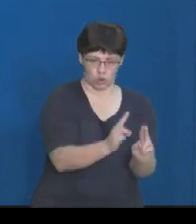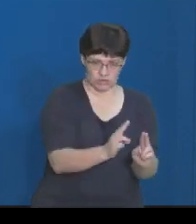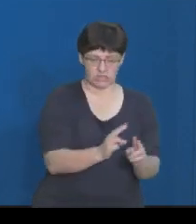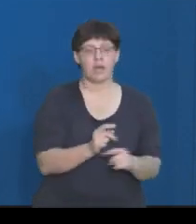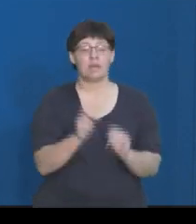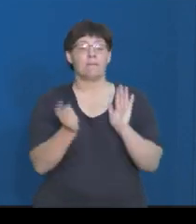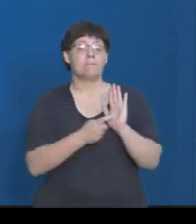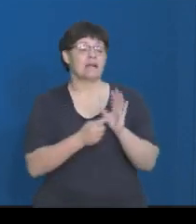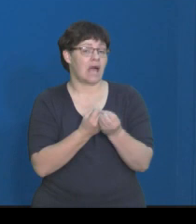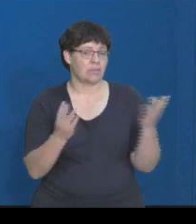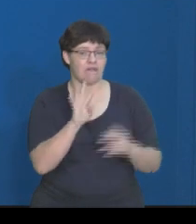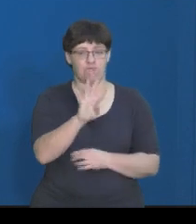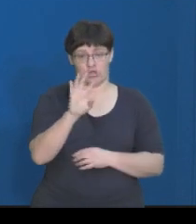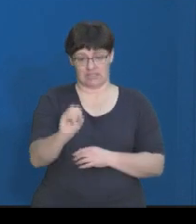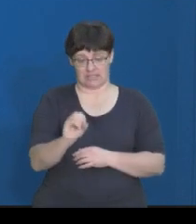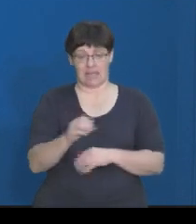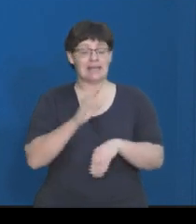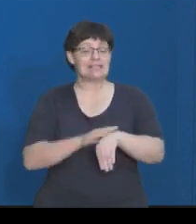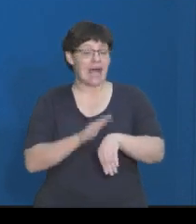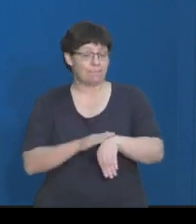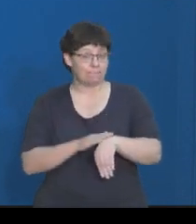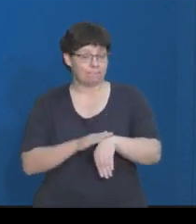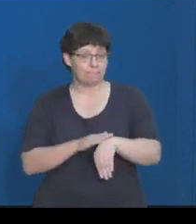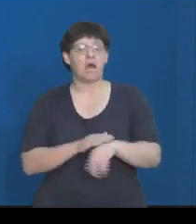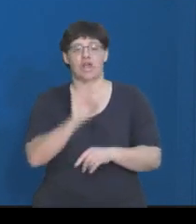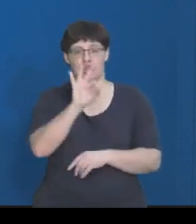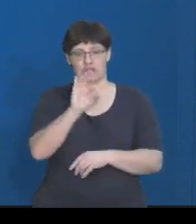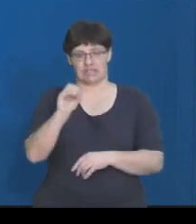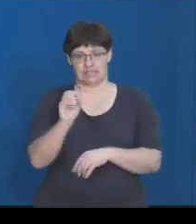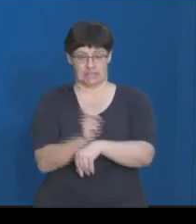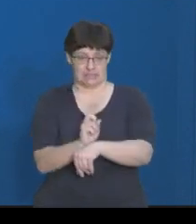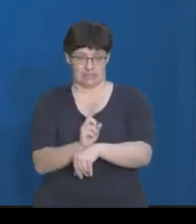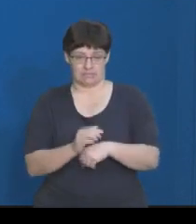got 40 marks, and your time limit is 30 minutes there.